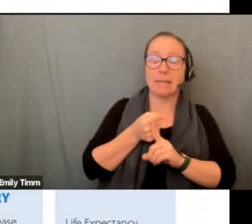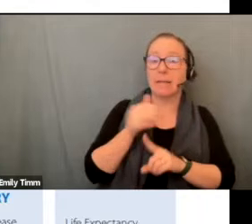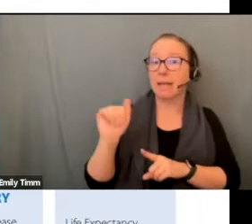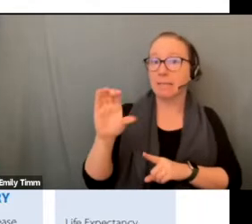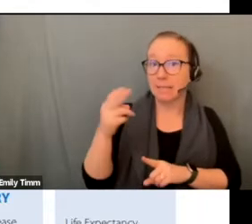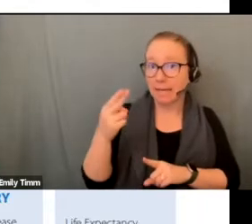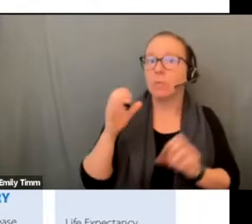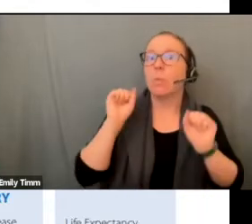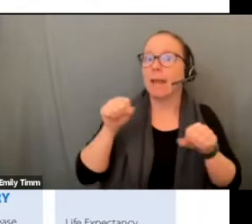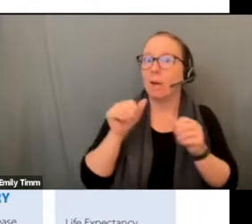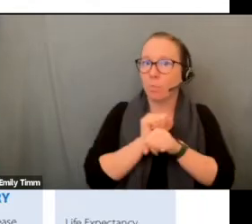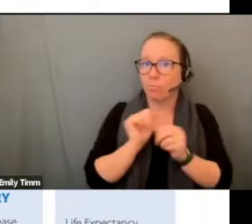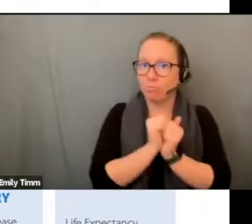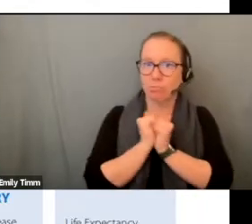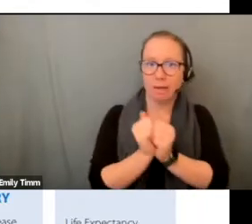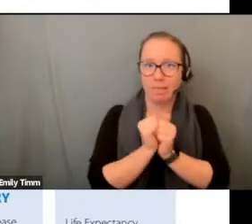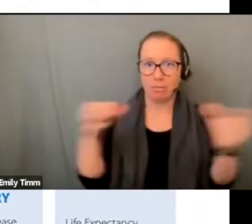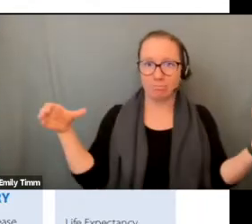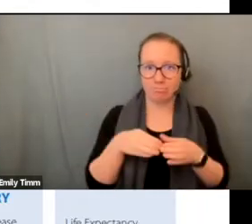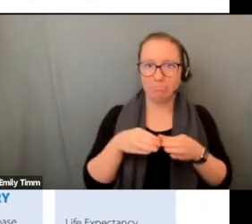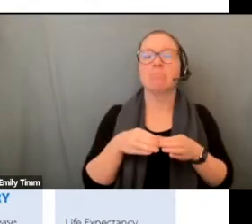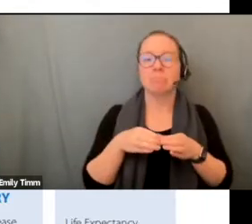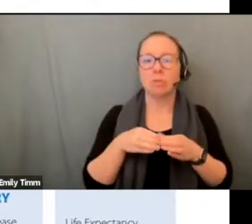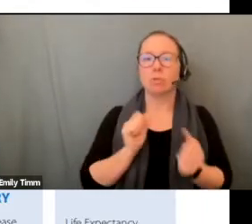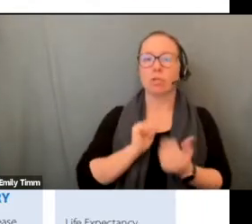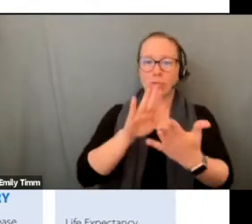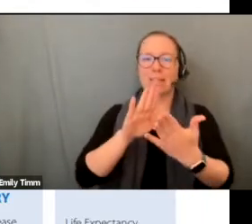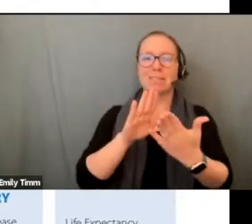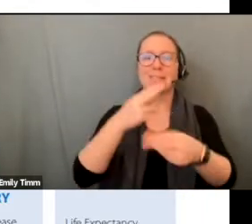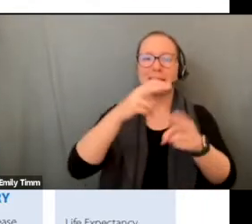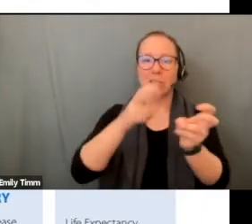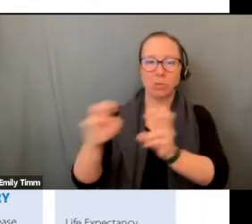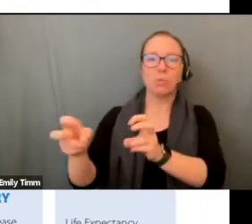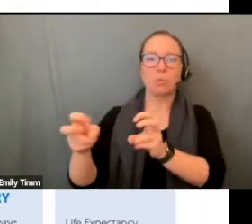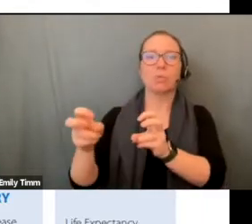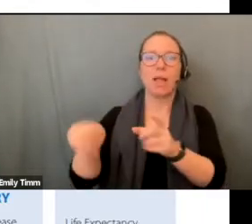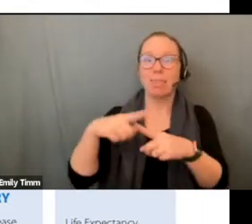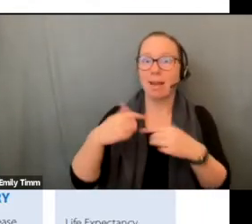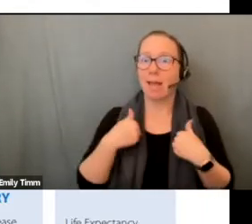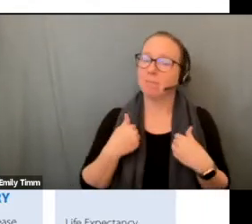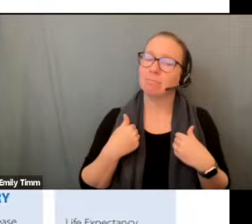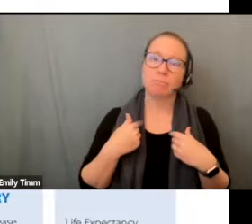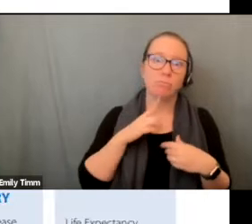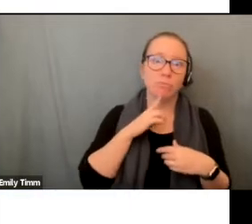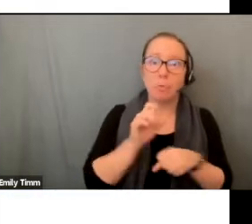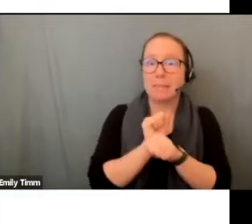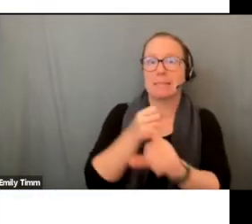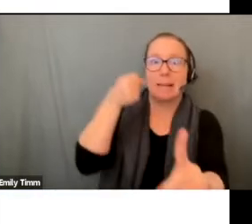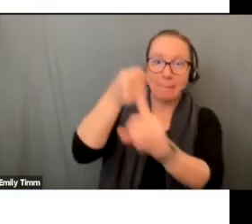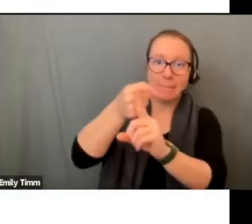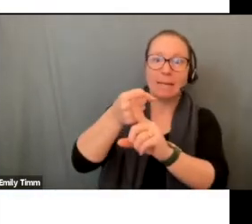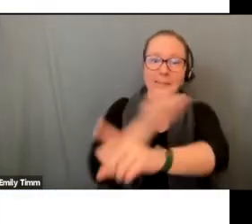work together collectively to address those issues and have real impact on the downstream.